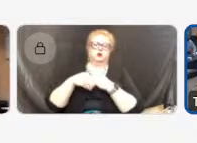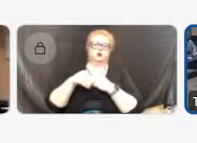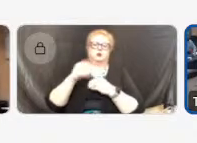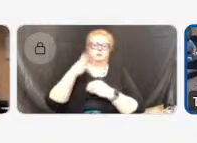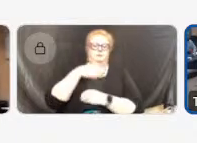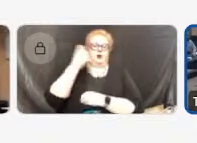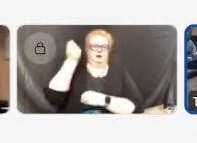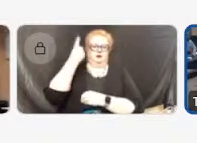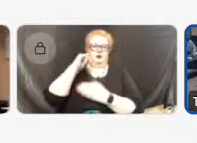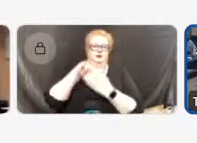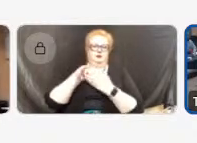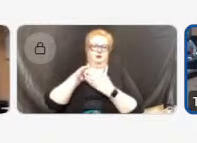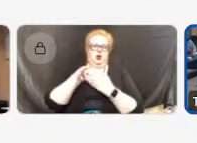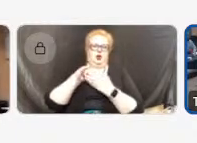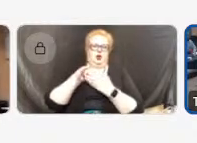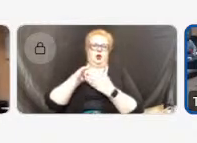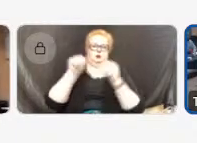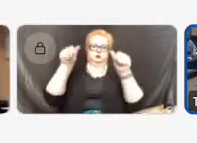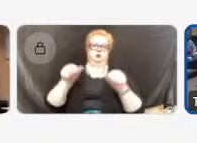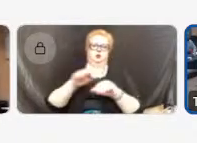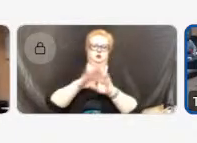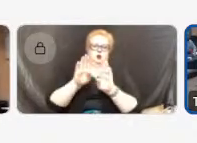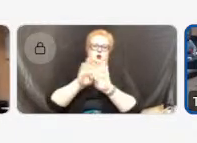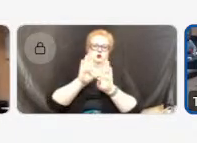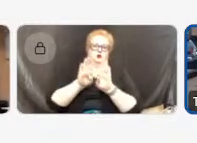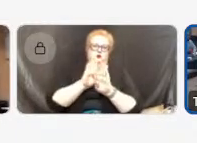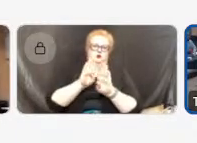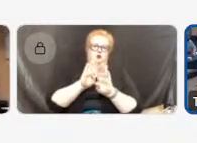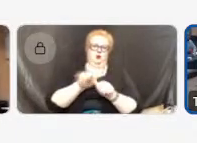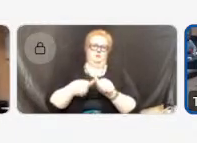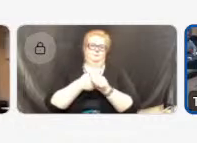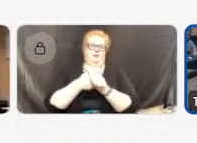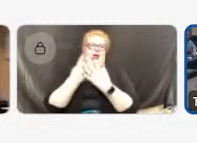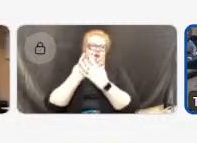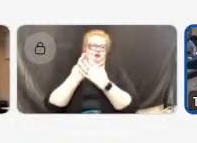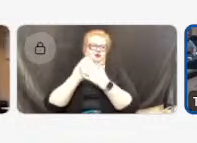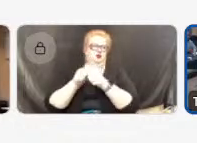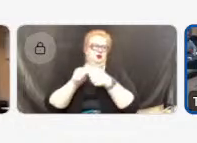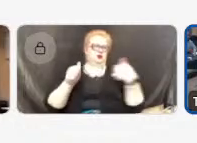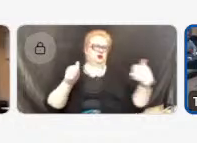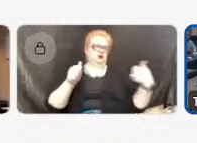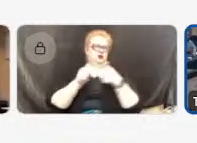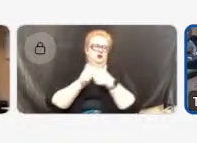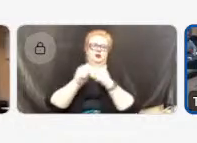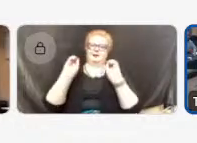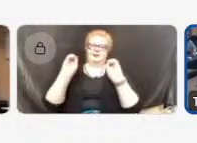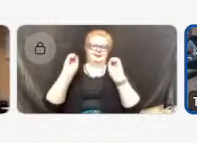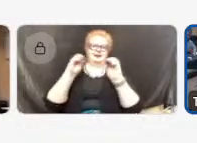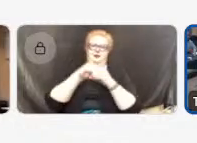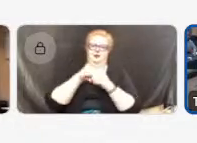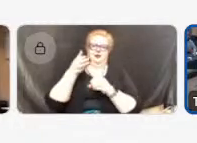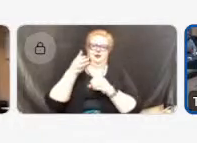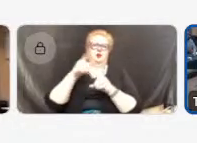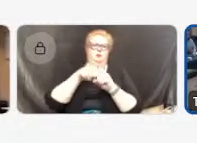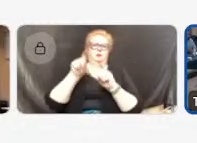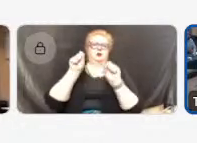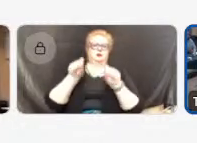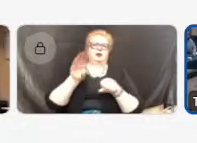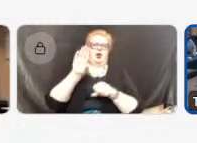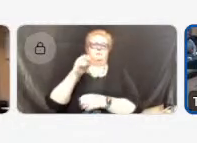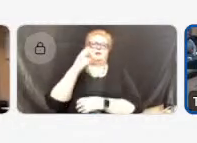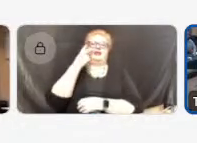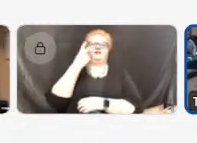understand they said it was on the door. Behind the screen door. There's nothing in there that says that. It just has to be able to be